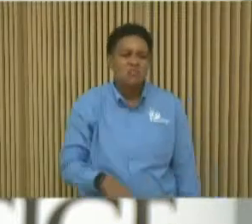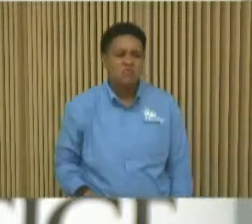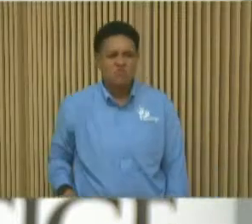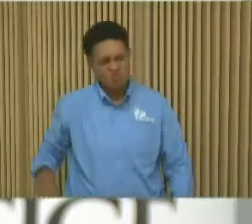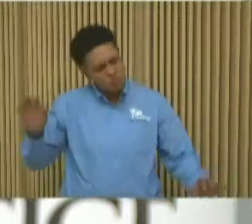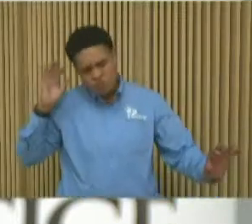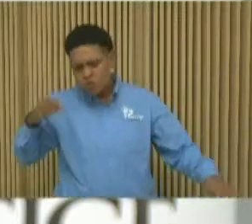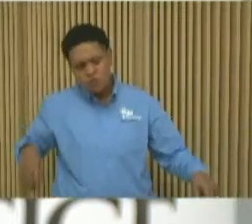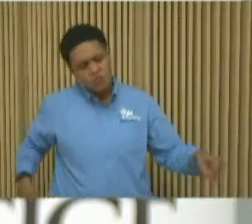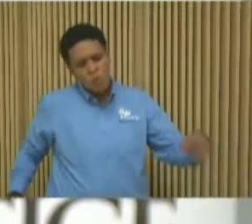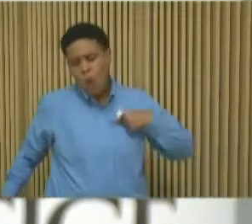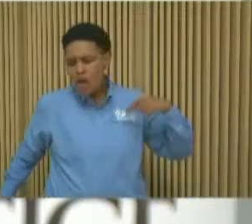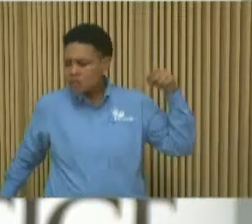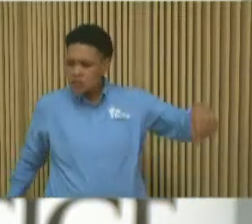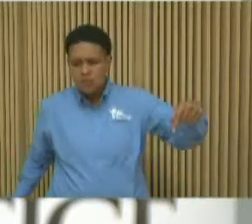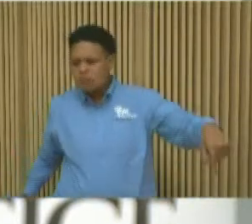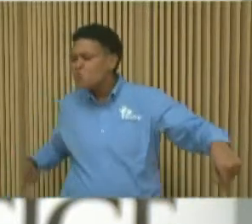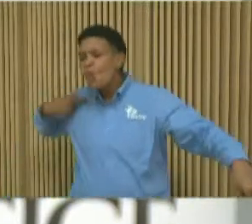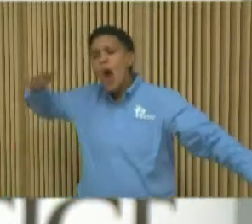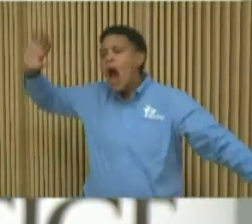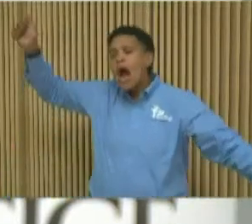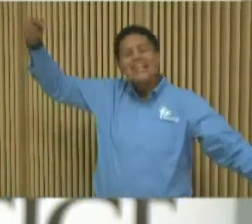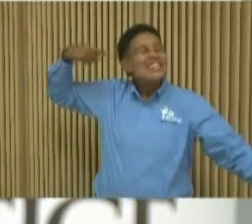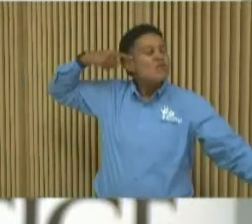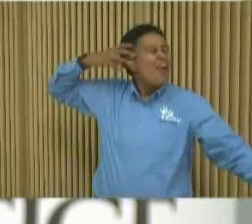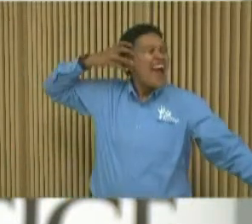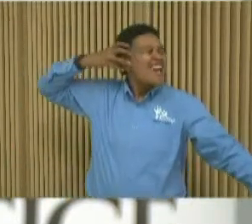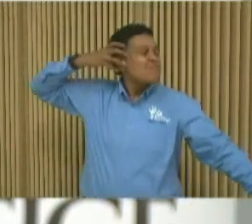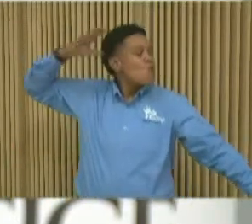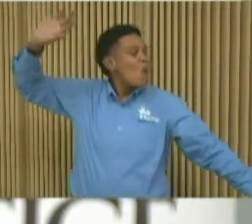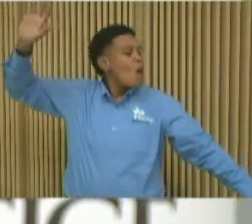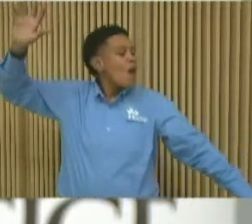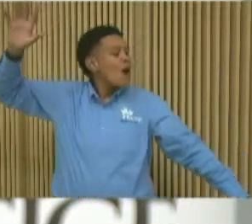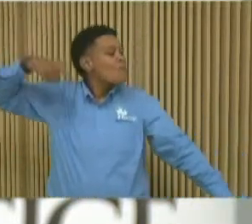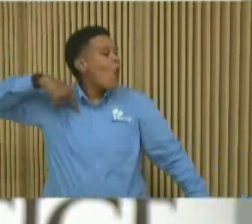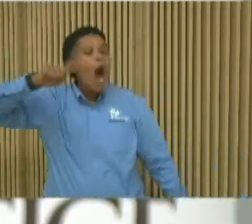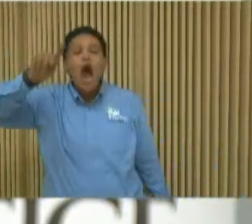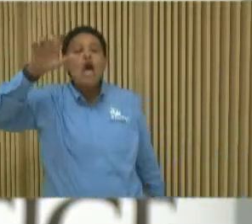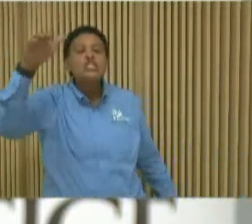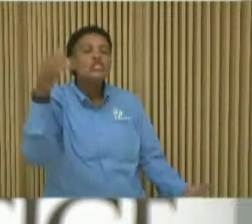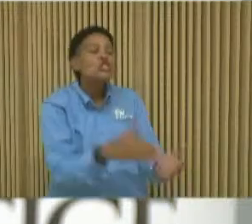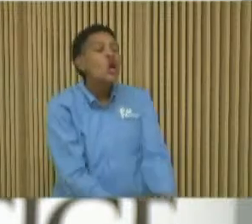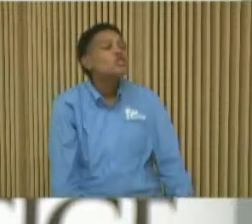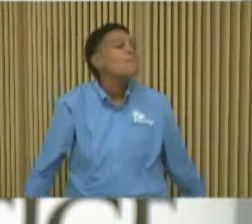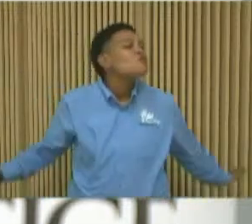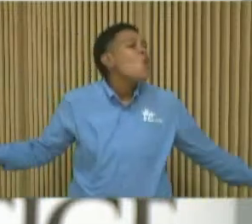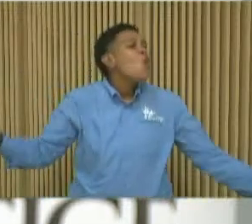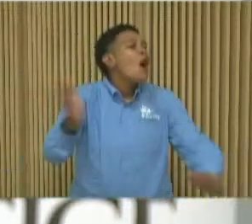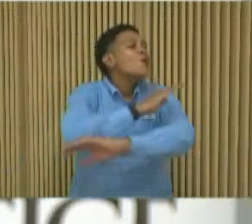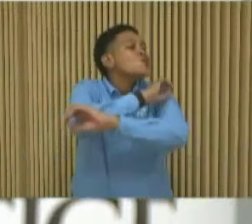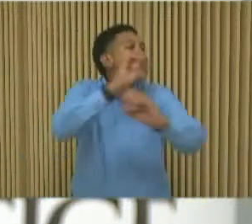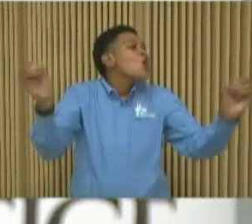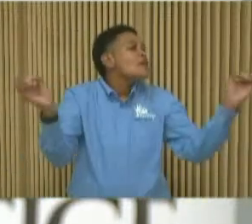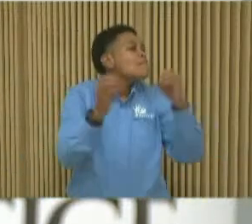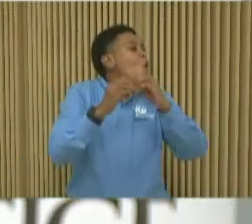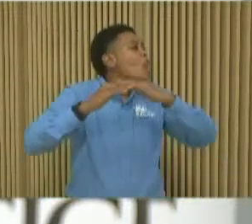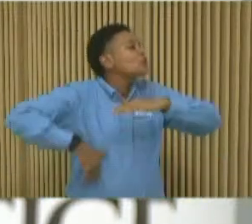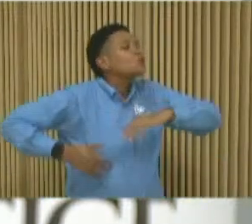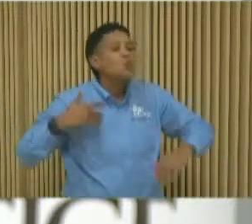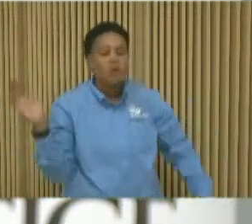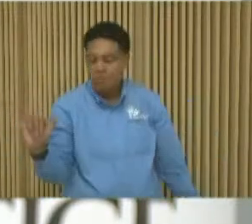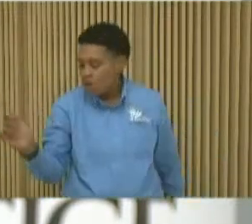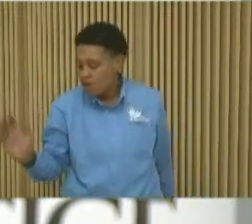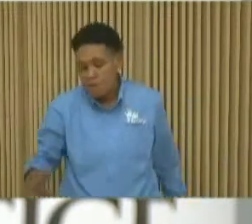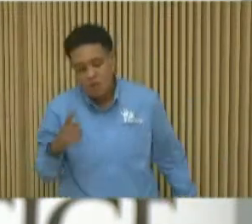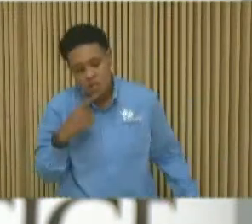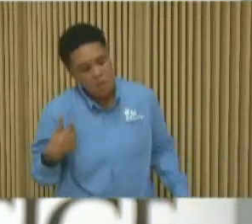fast position, I want $100,000 and I'm not taking anything less. And the other person is saying, I'm not giving you